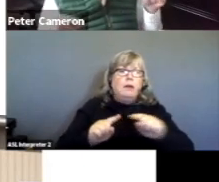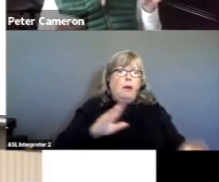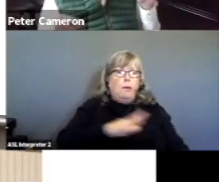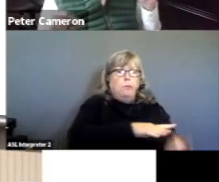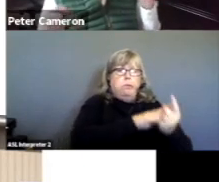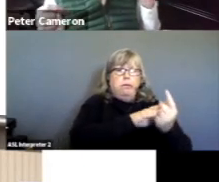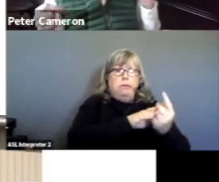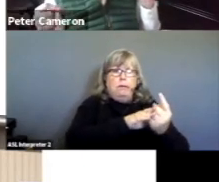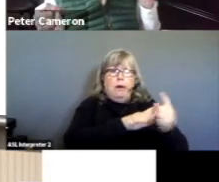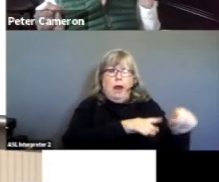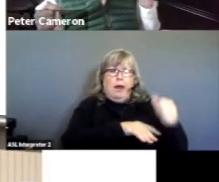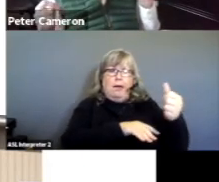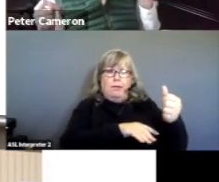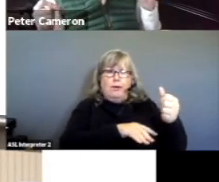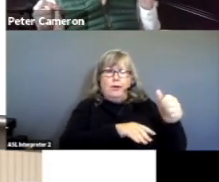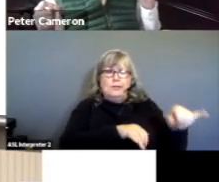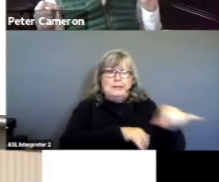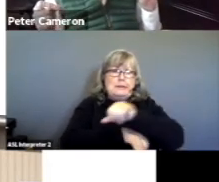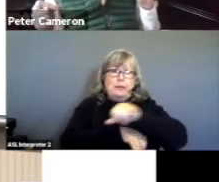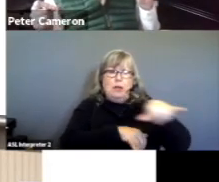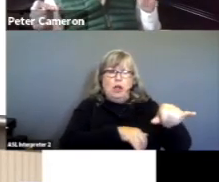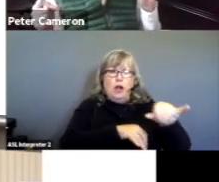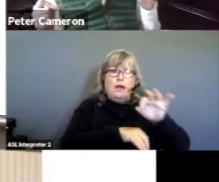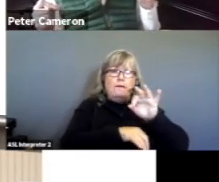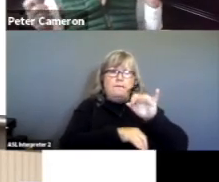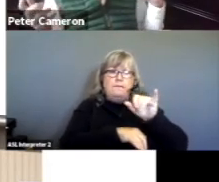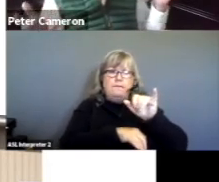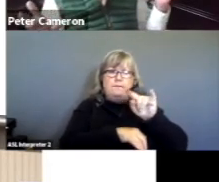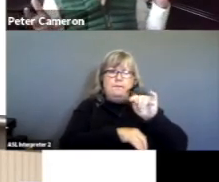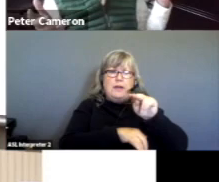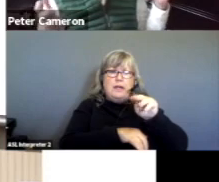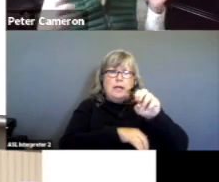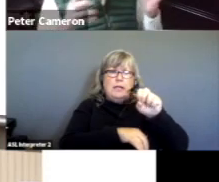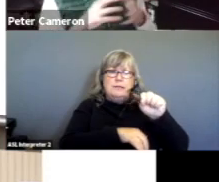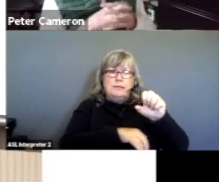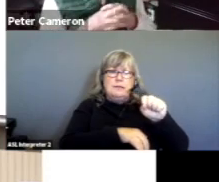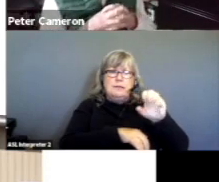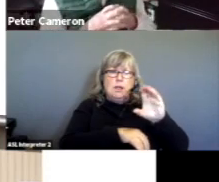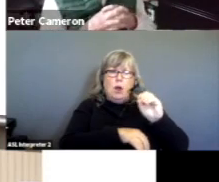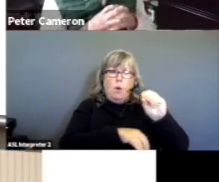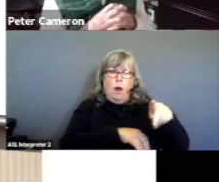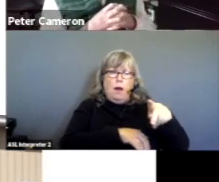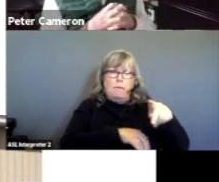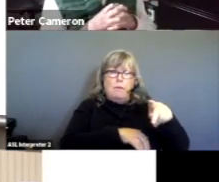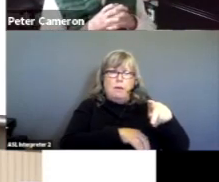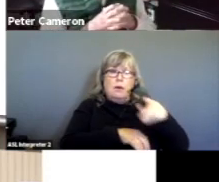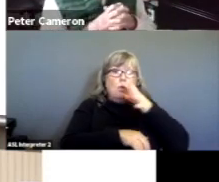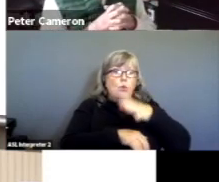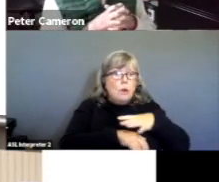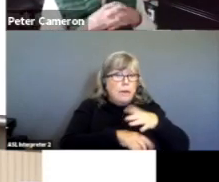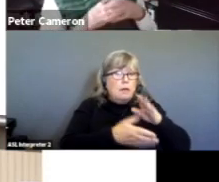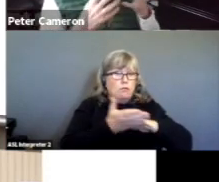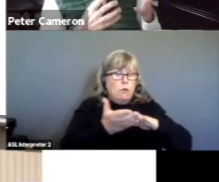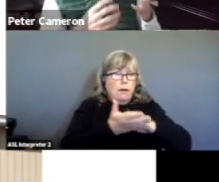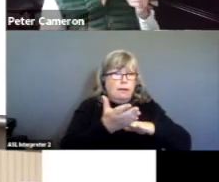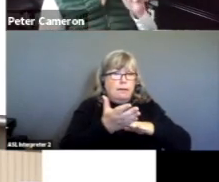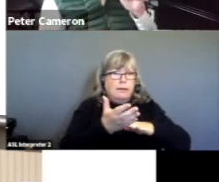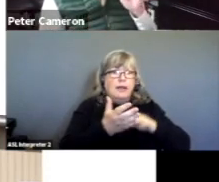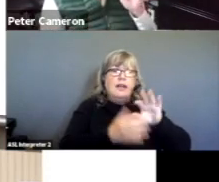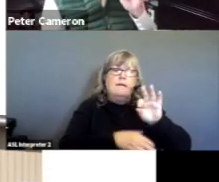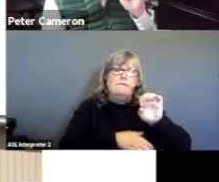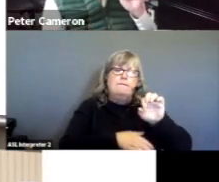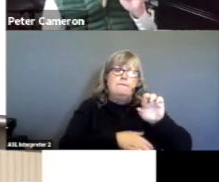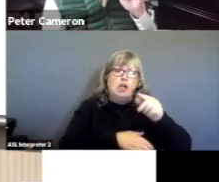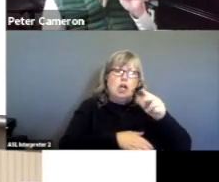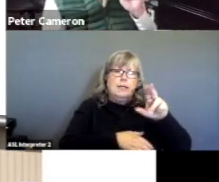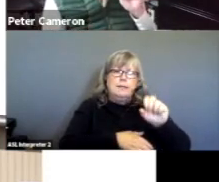there is another fitness co-op, women's controlled fitness co-op in Fergus. And I imagine we'll see more things like that.